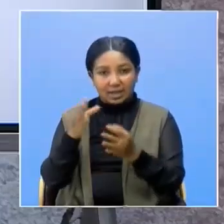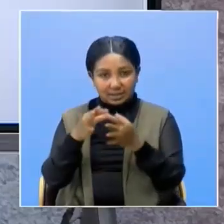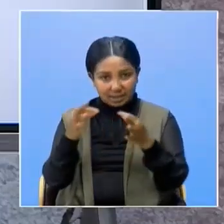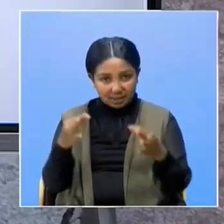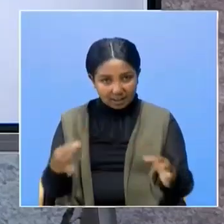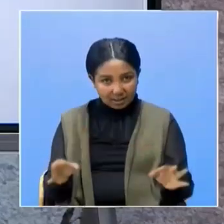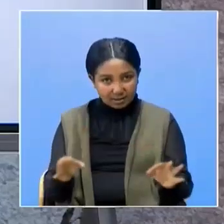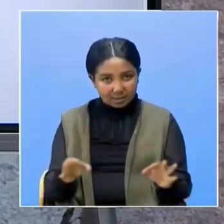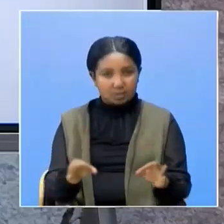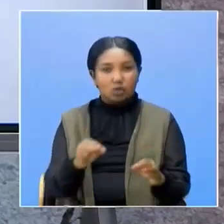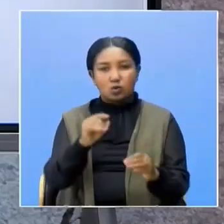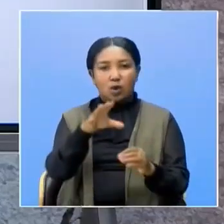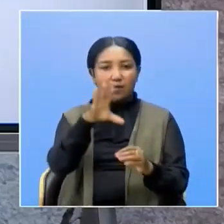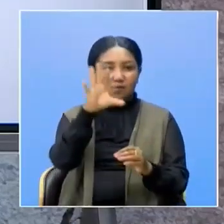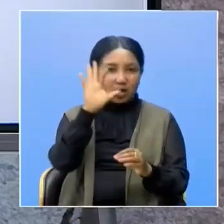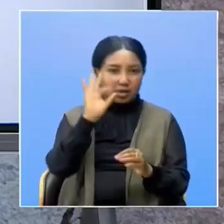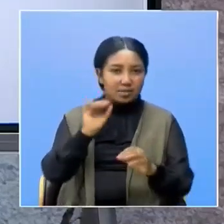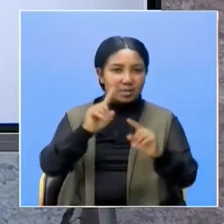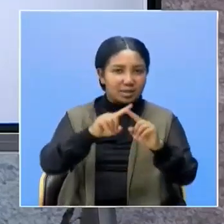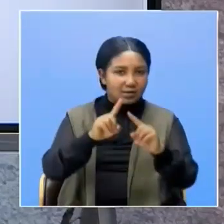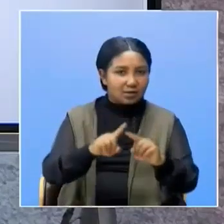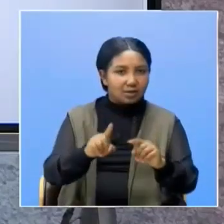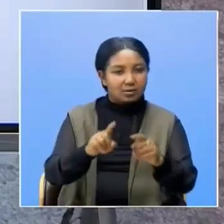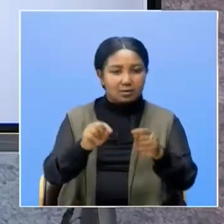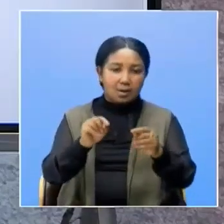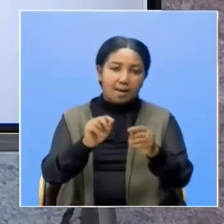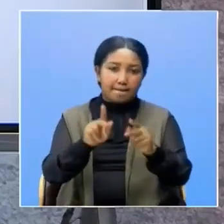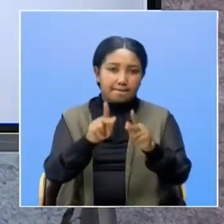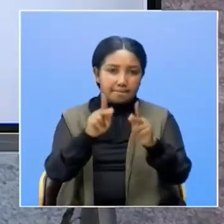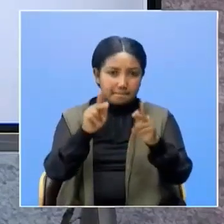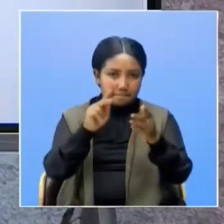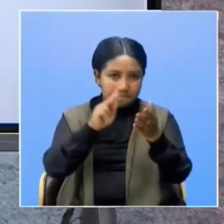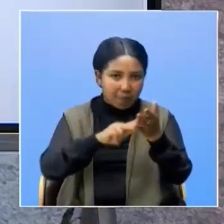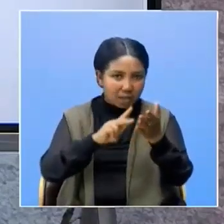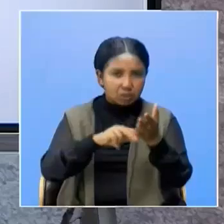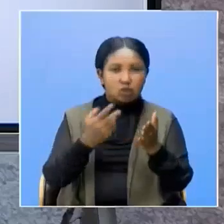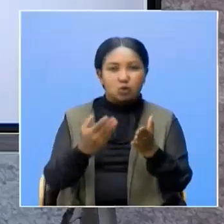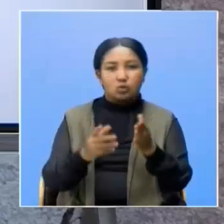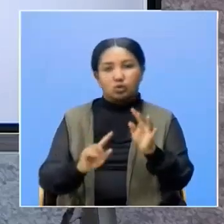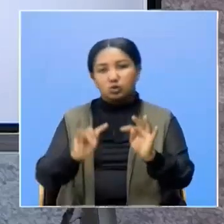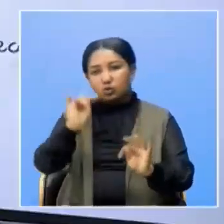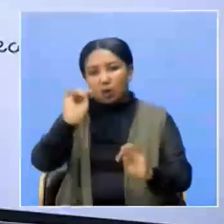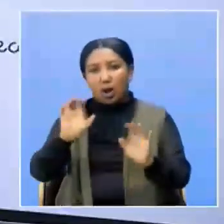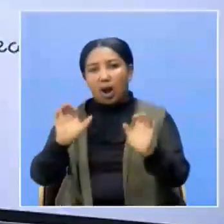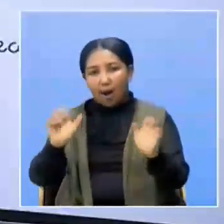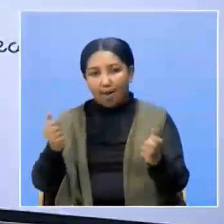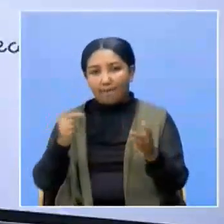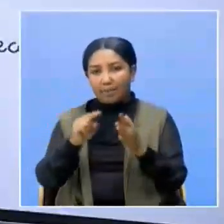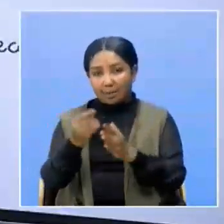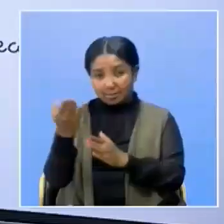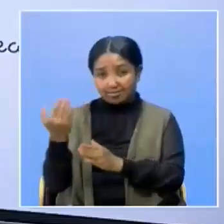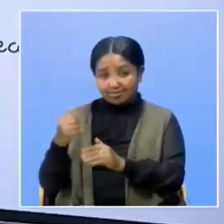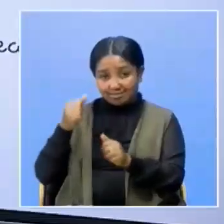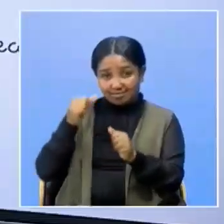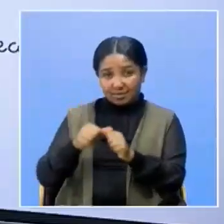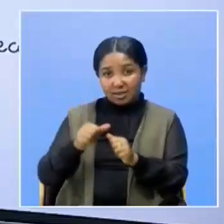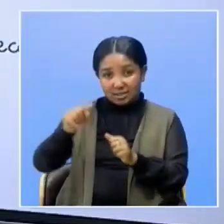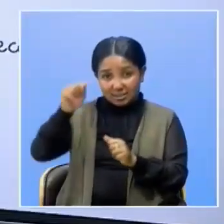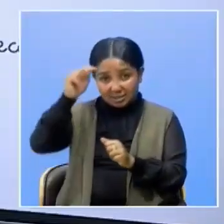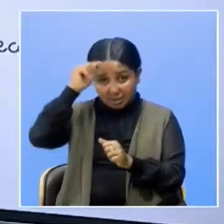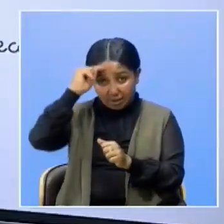sentences. You can find them in different passages or in stories, like how we begin the story of Tom